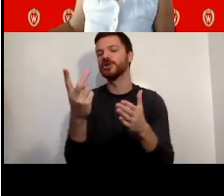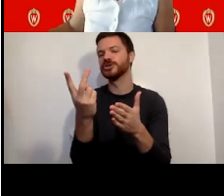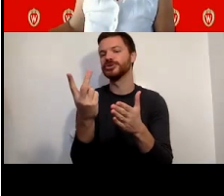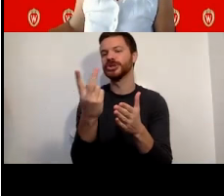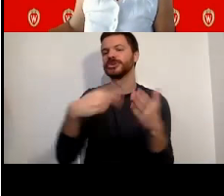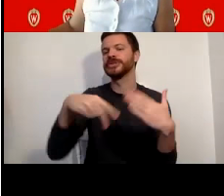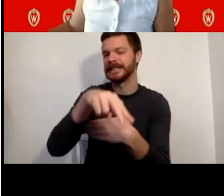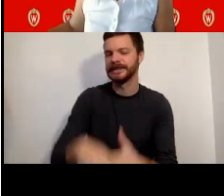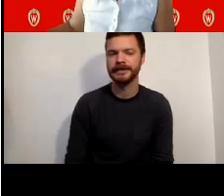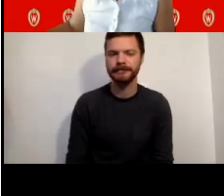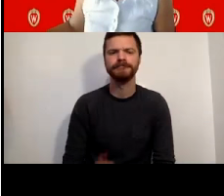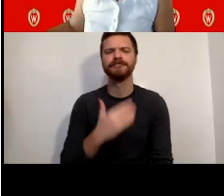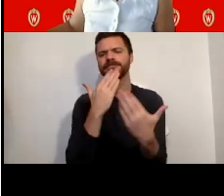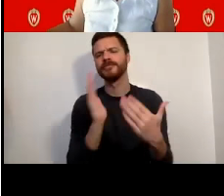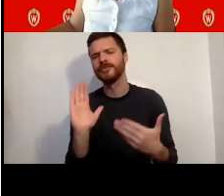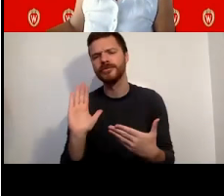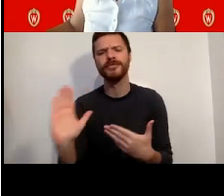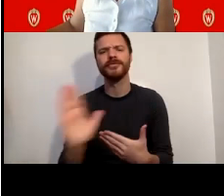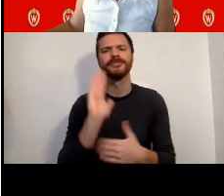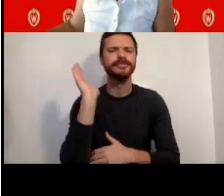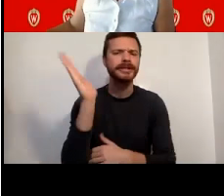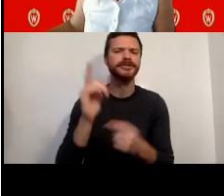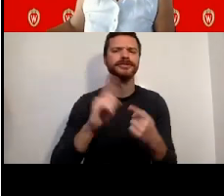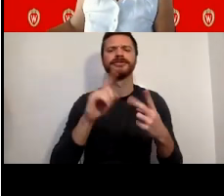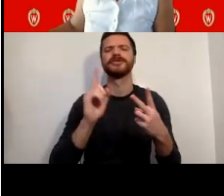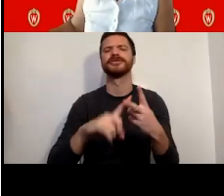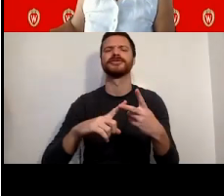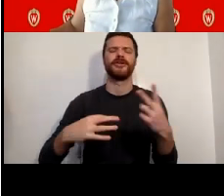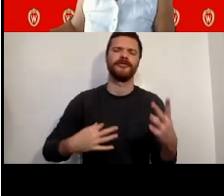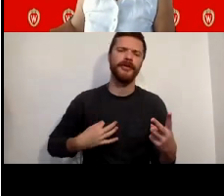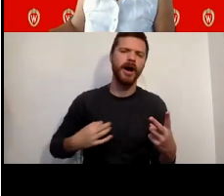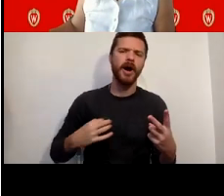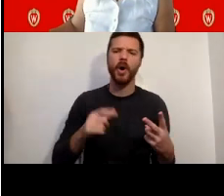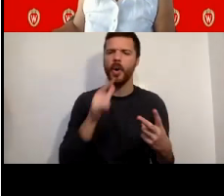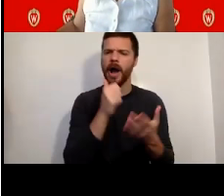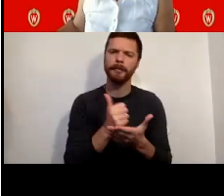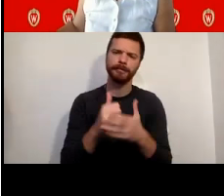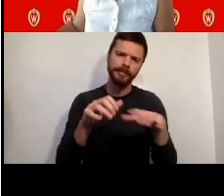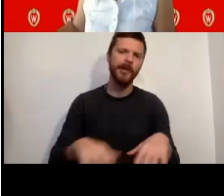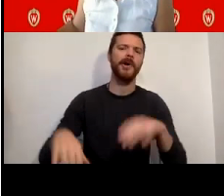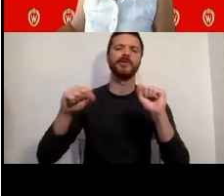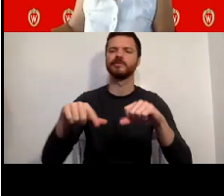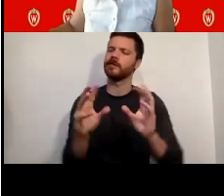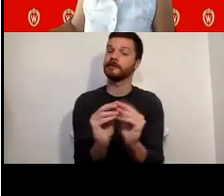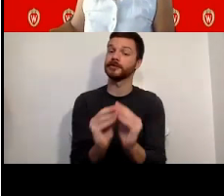thank all the speakers and volunteers who have helped to host this conference.